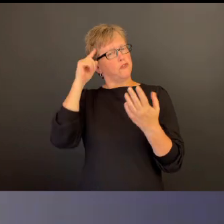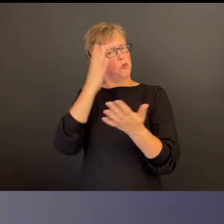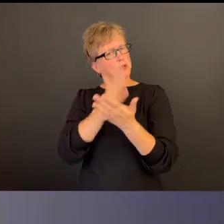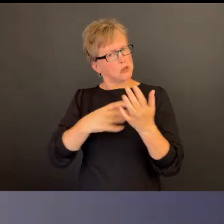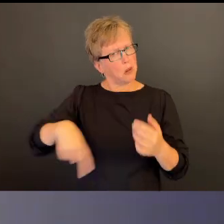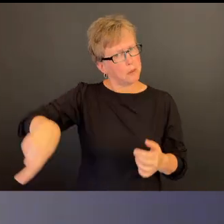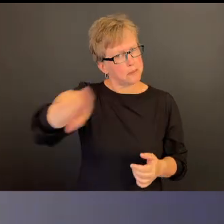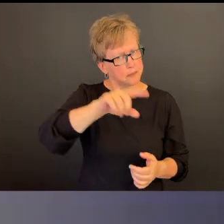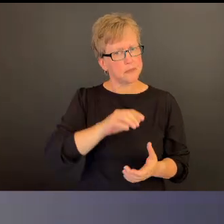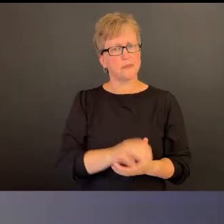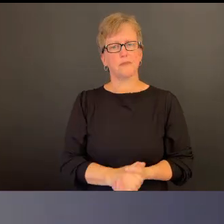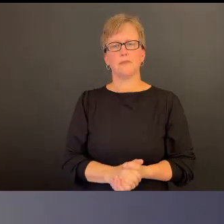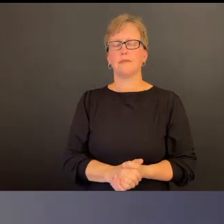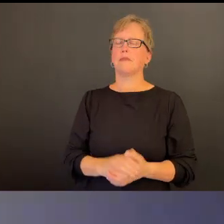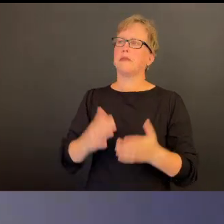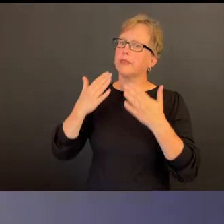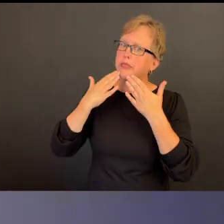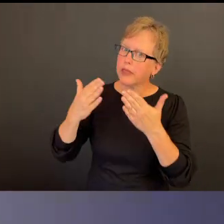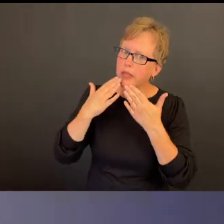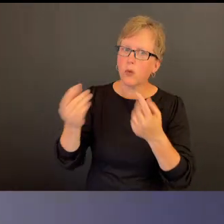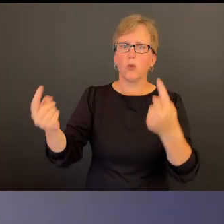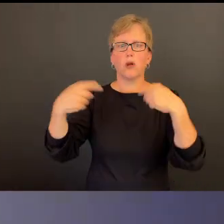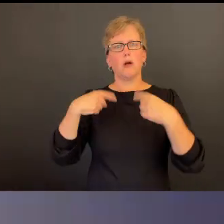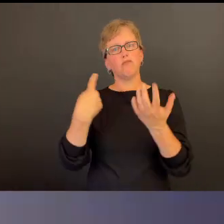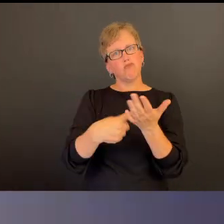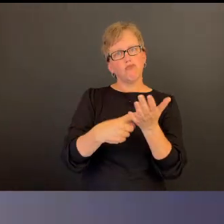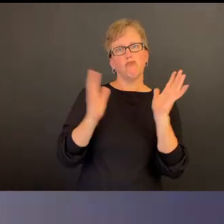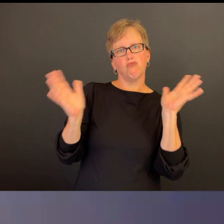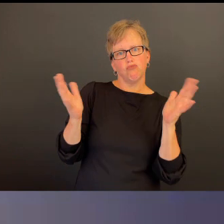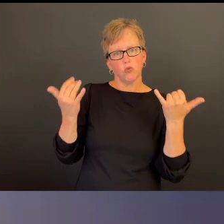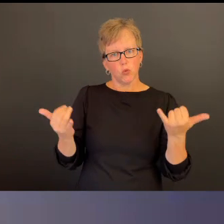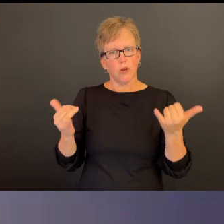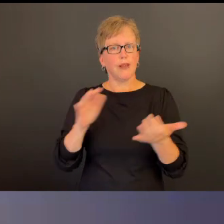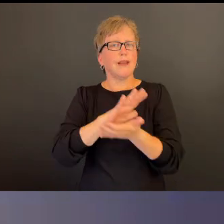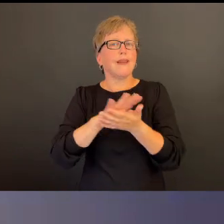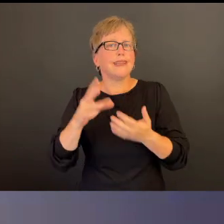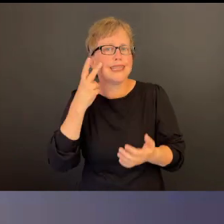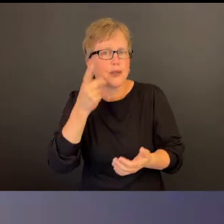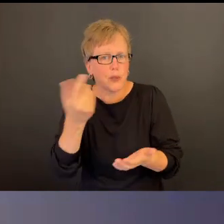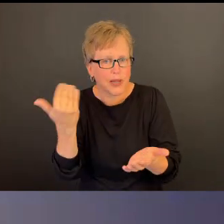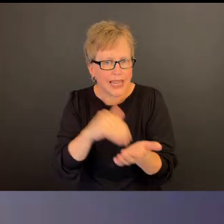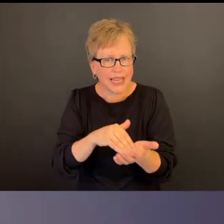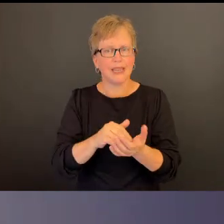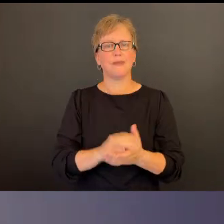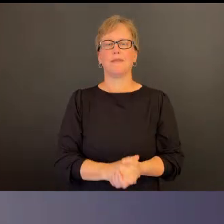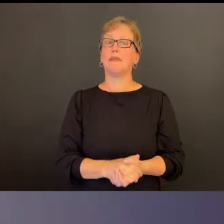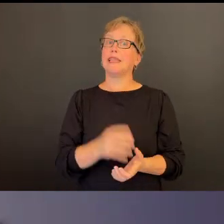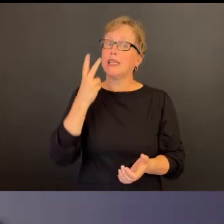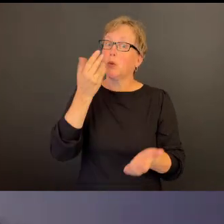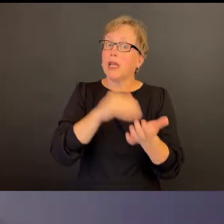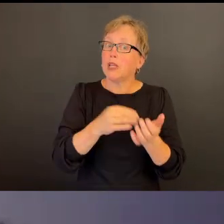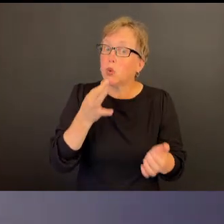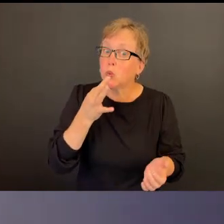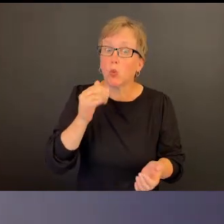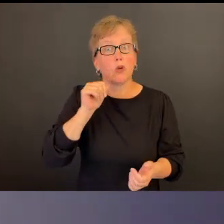rehabilitation. That might be an option for some people. So thank you very much for being on the show today. It's always